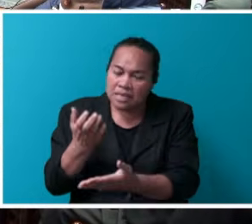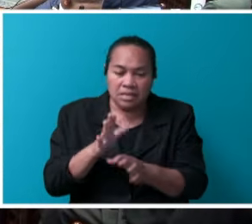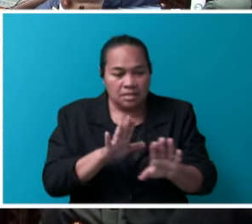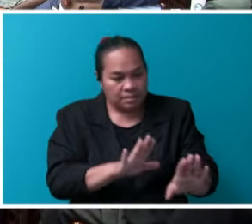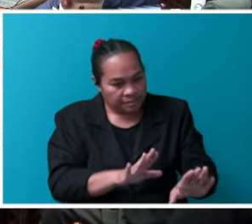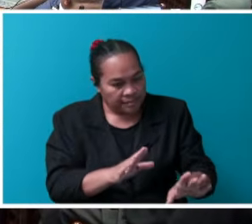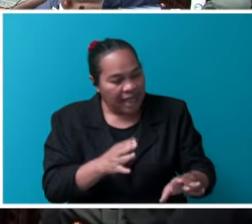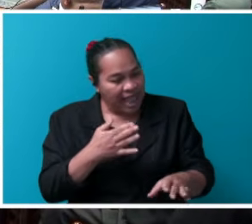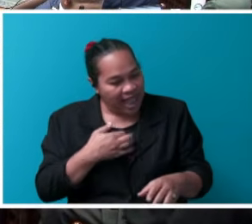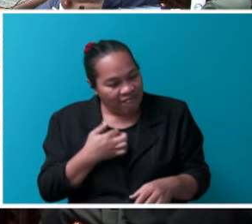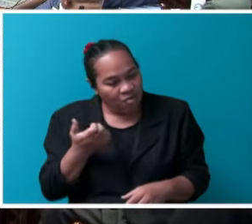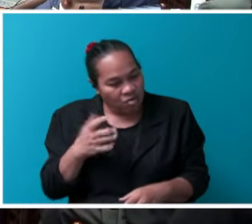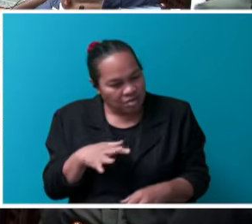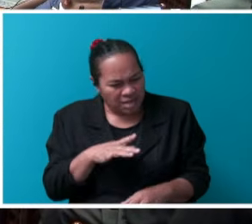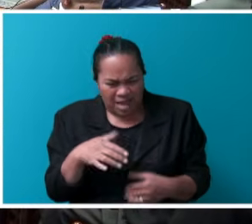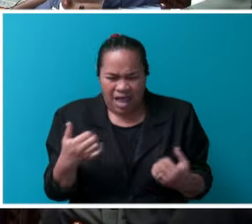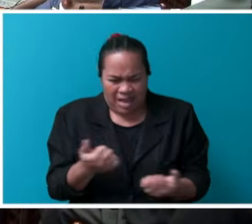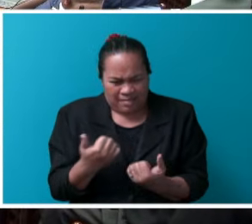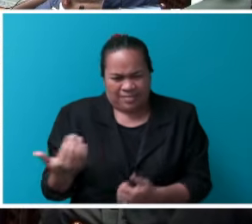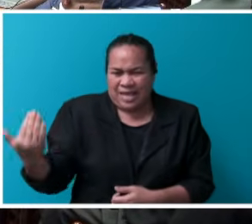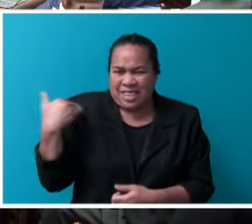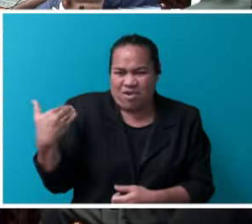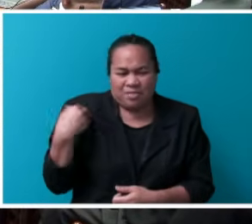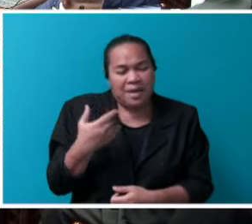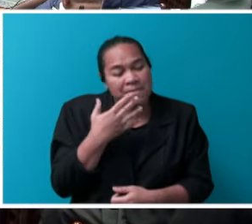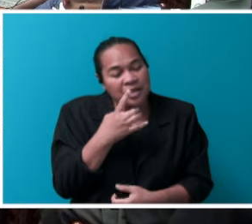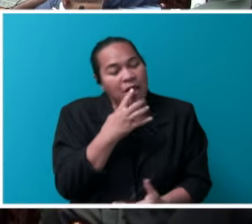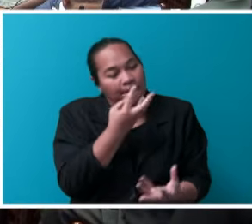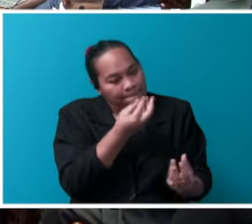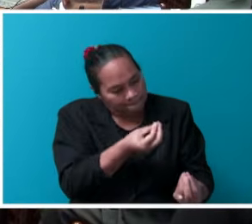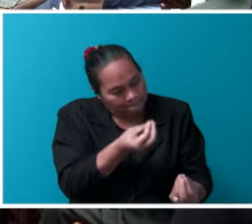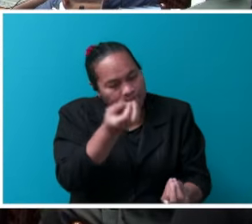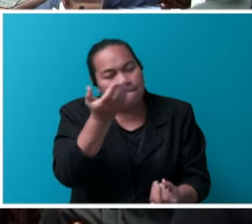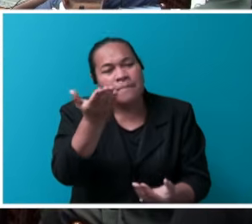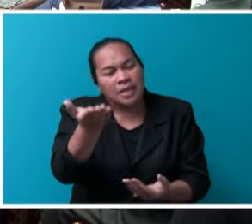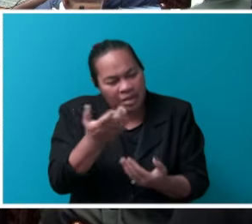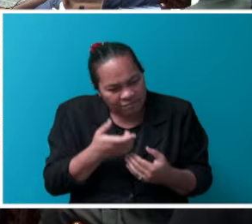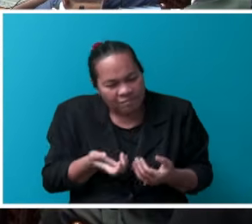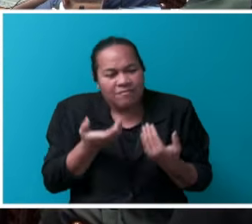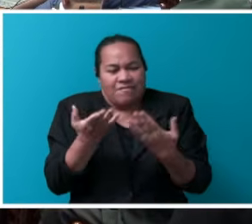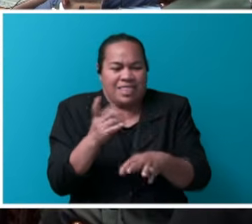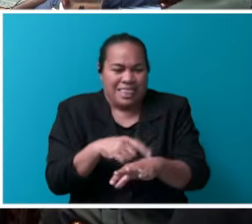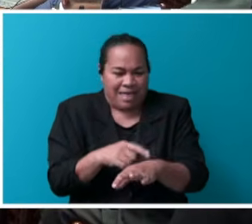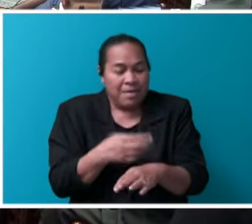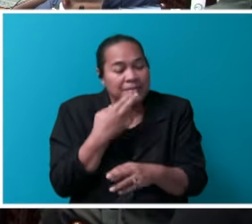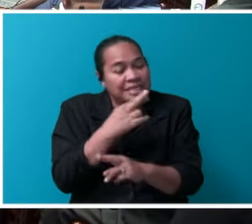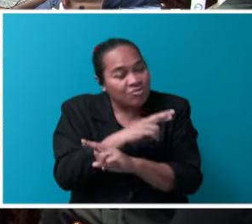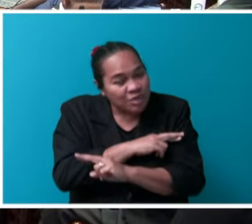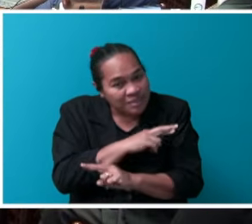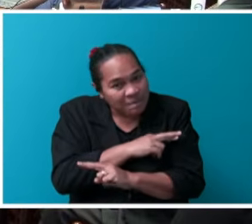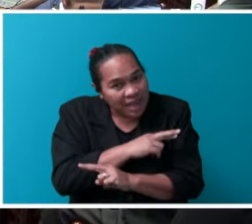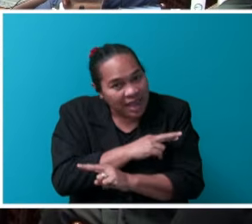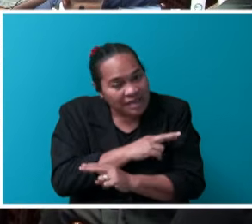I put up here the interruptions. Please give the minister his space, right? And the respect to